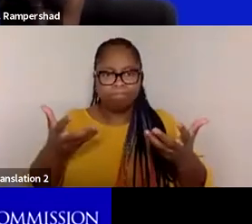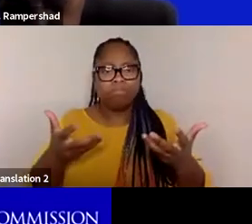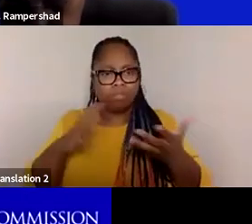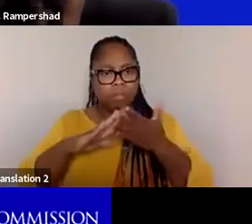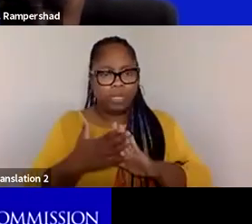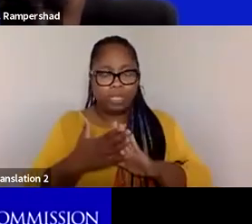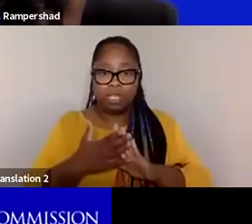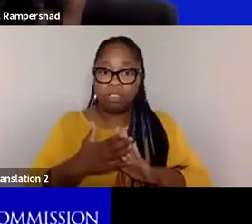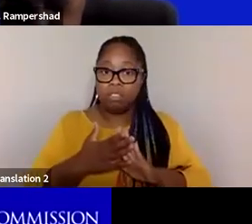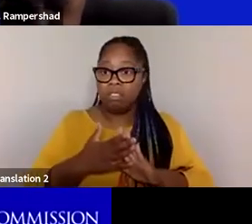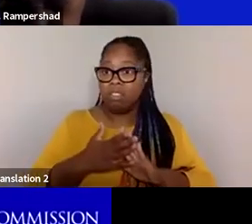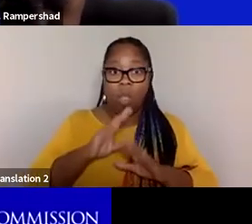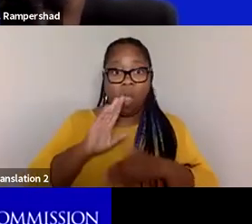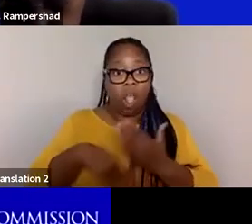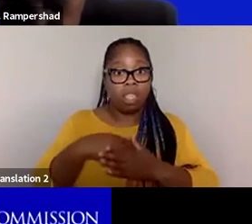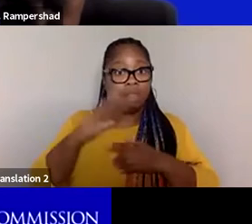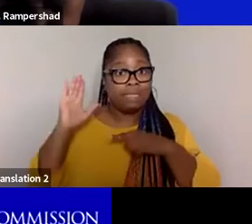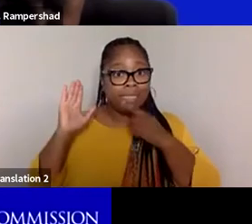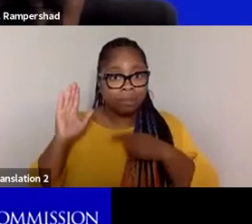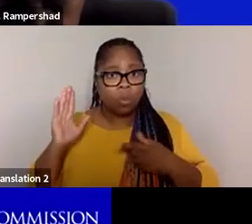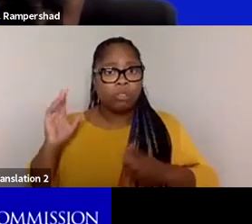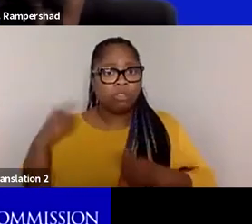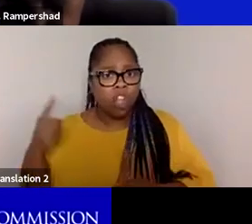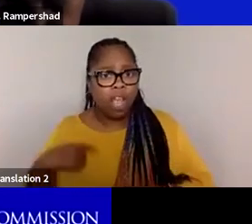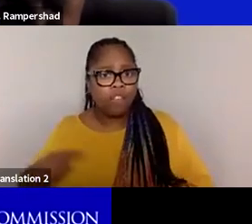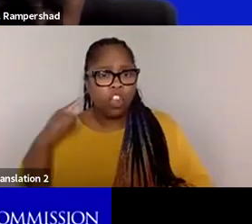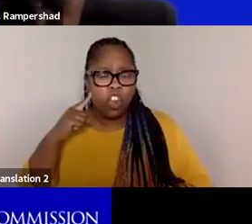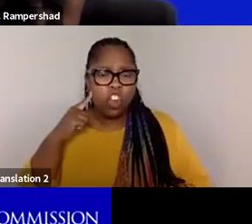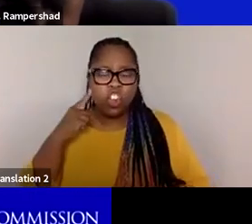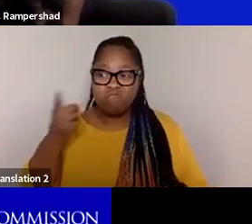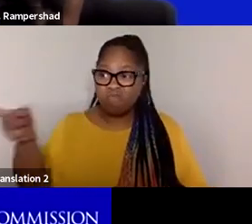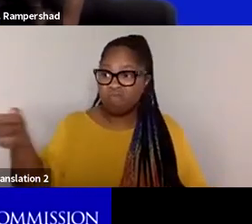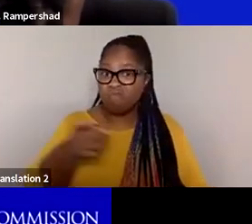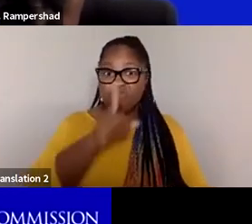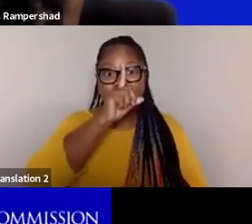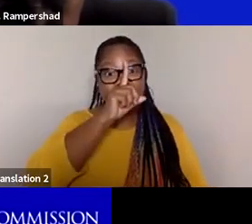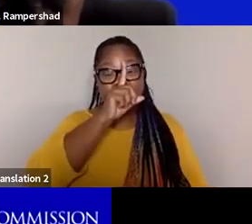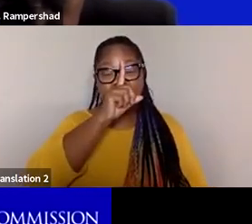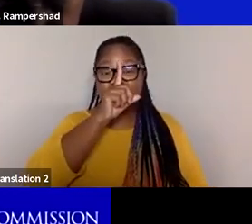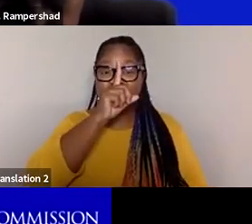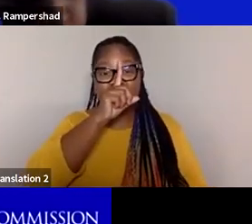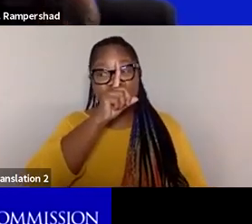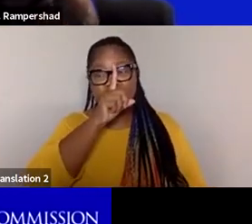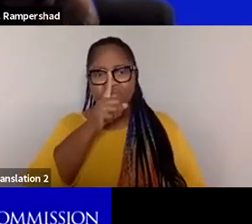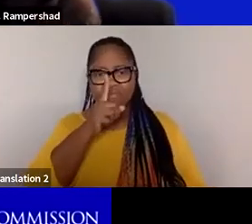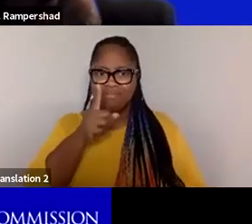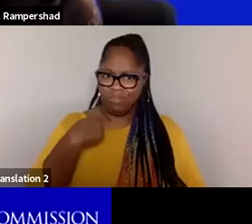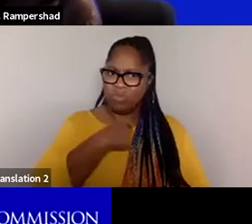testimonies I've heard thus far, right, I haven't heard a lot about how they have been reaching out to the buildings. And some of